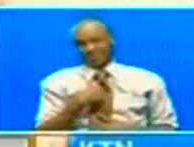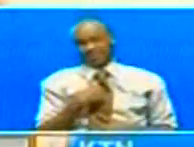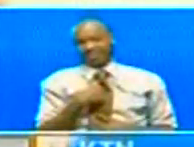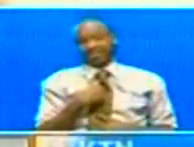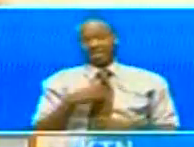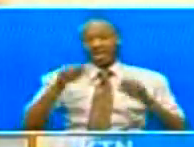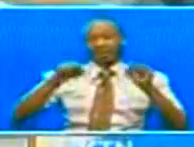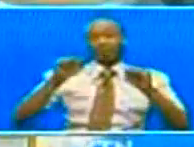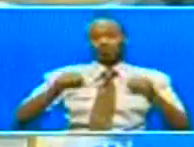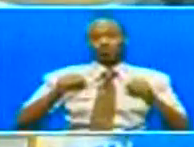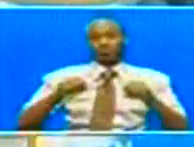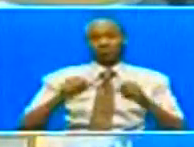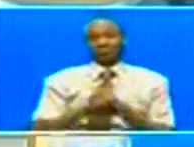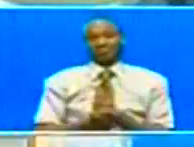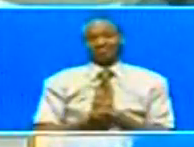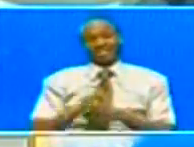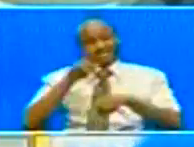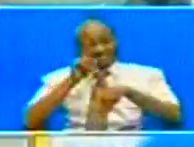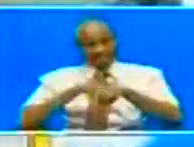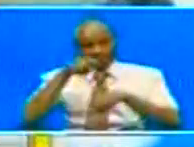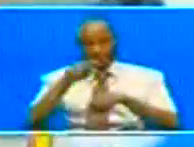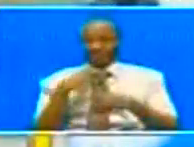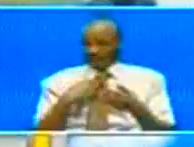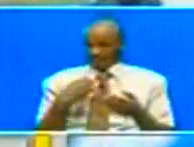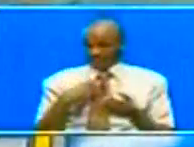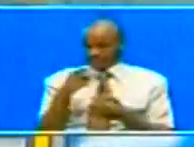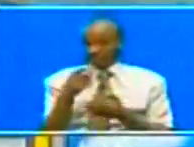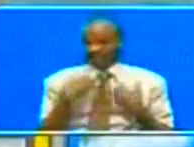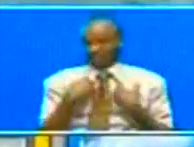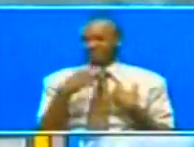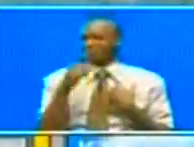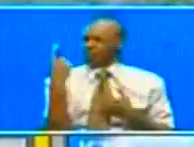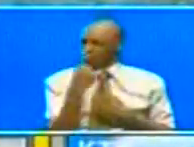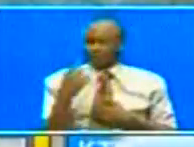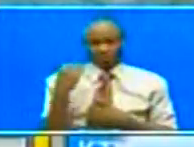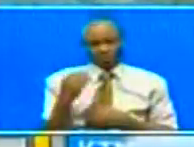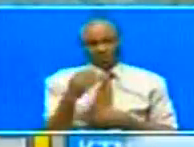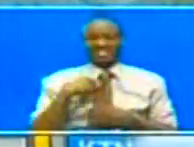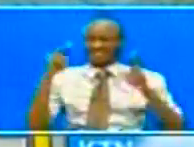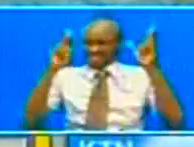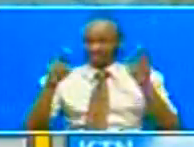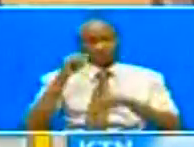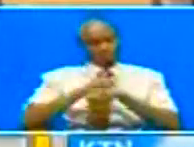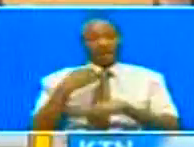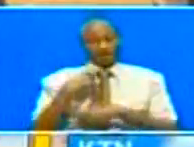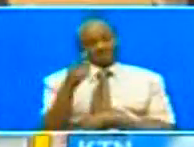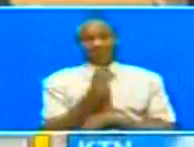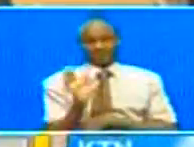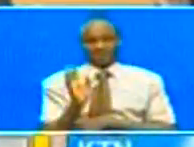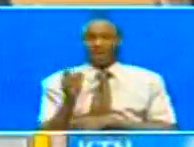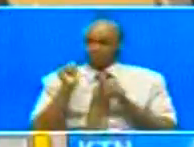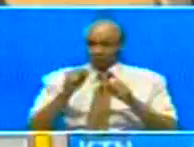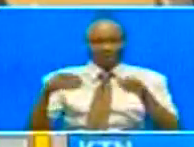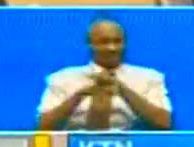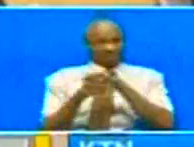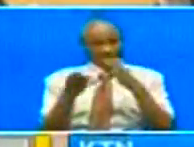be able to. Once very expensive in the country and only available to children in international schools, it is now